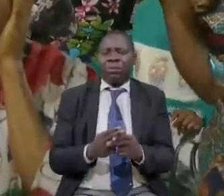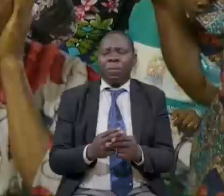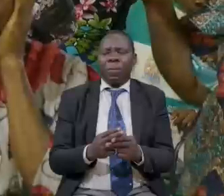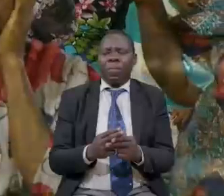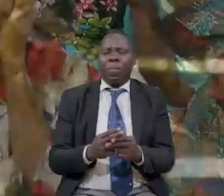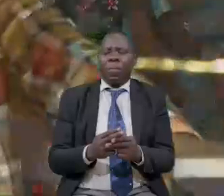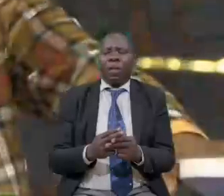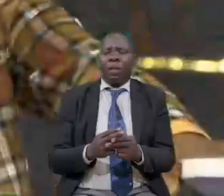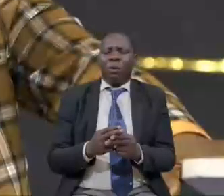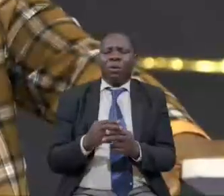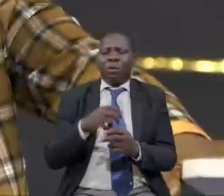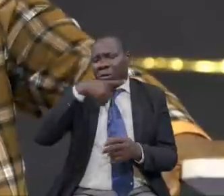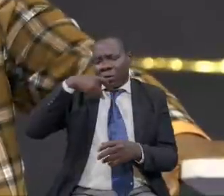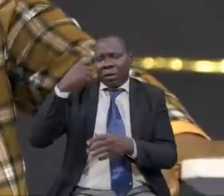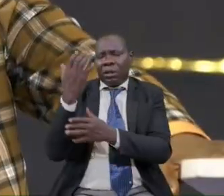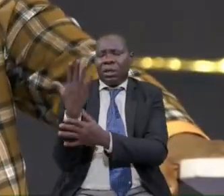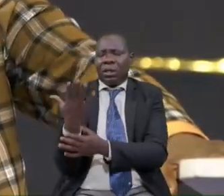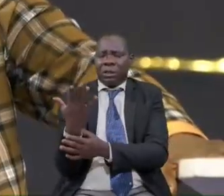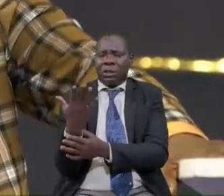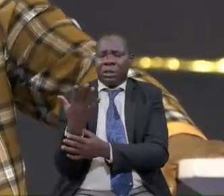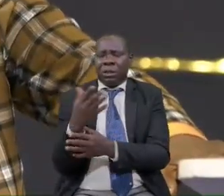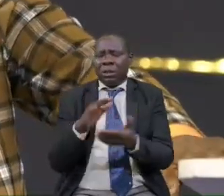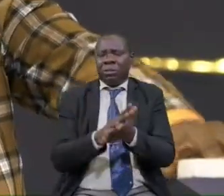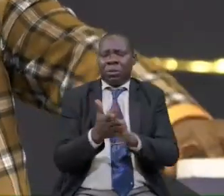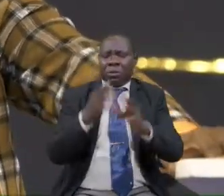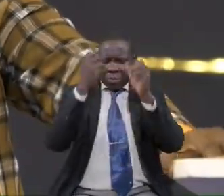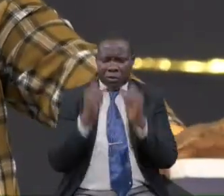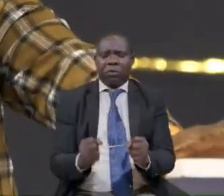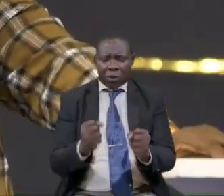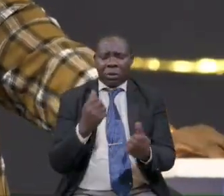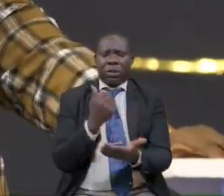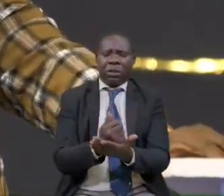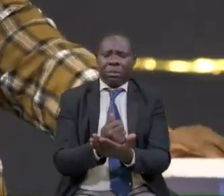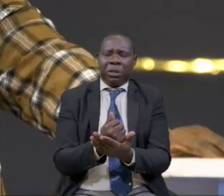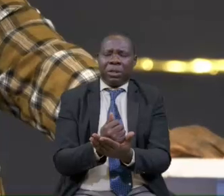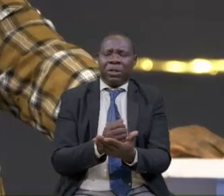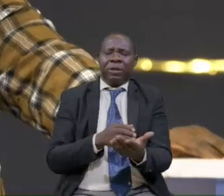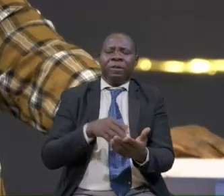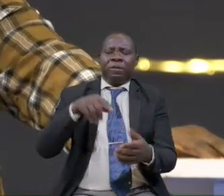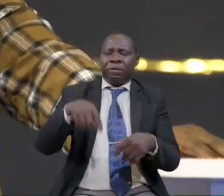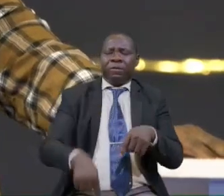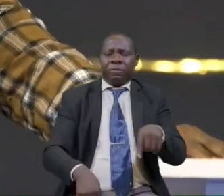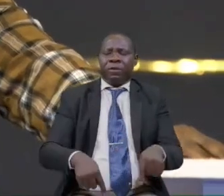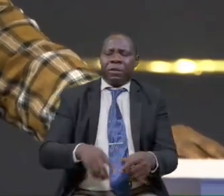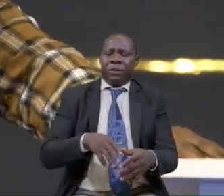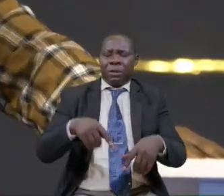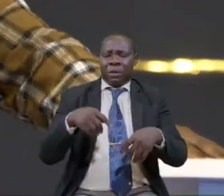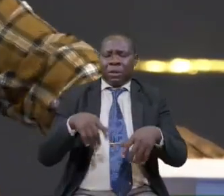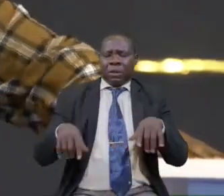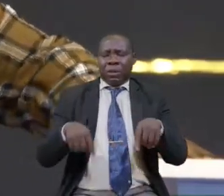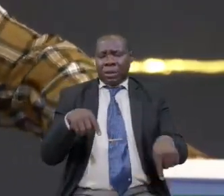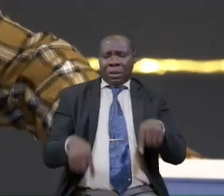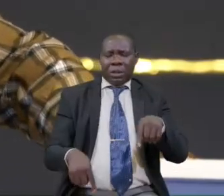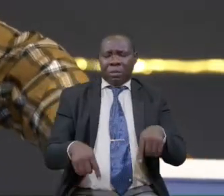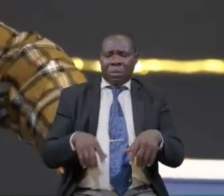hand, become strong. Feet, lame, paralyzed,